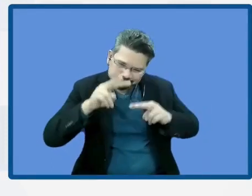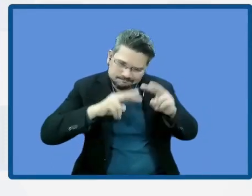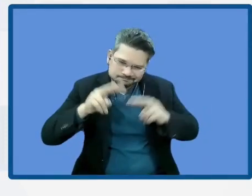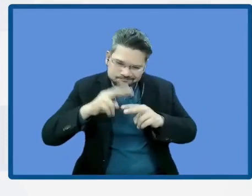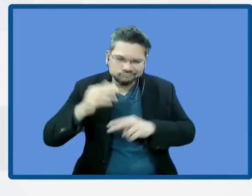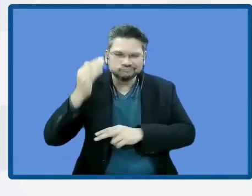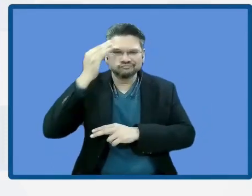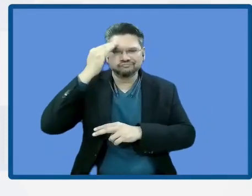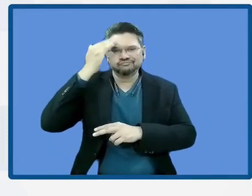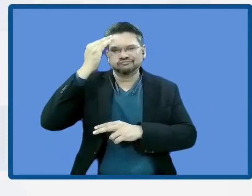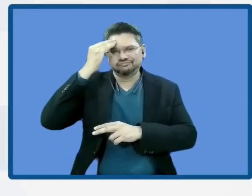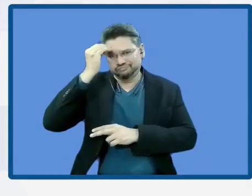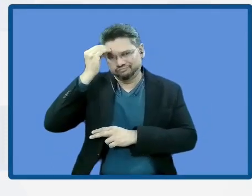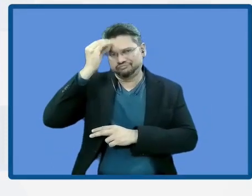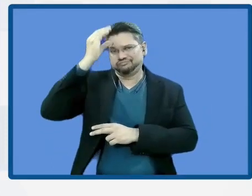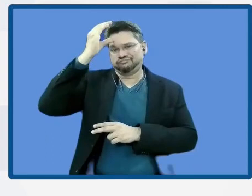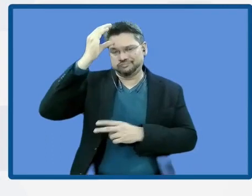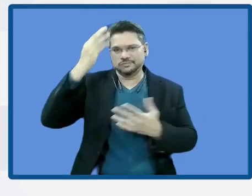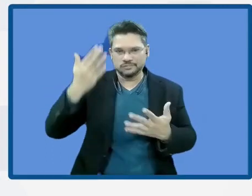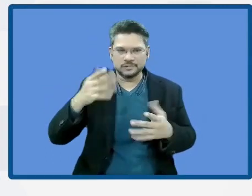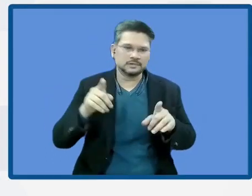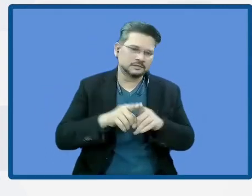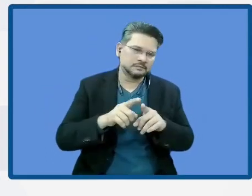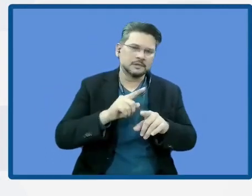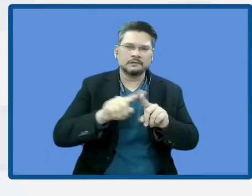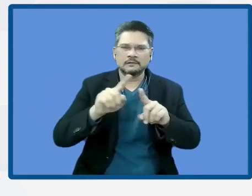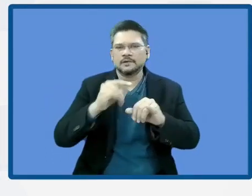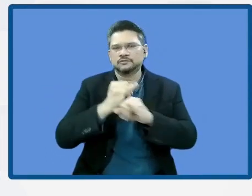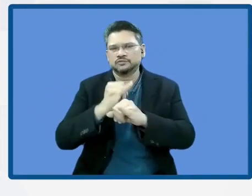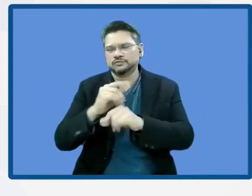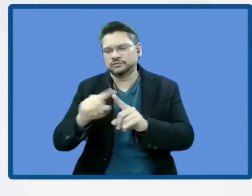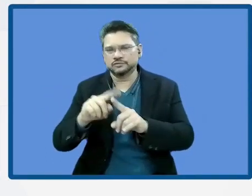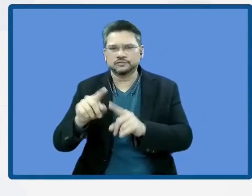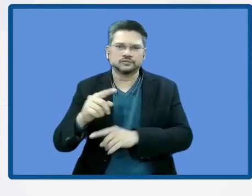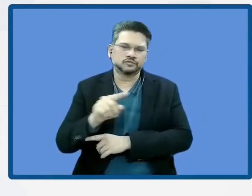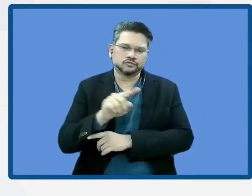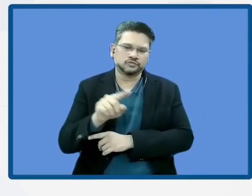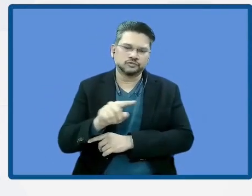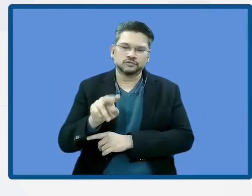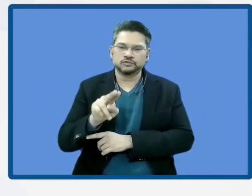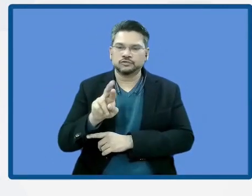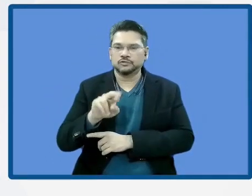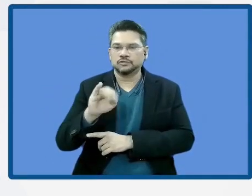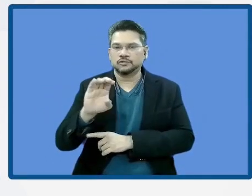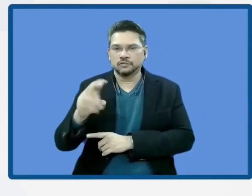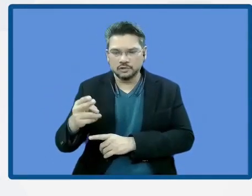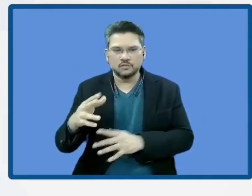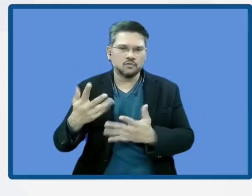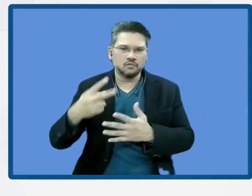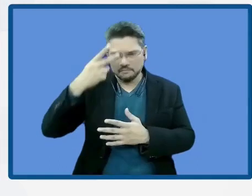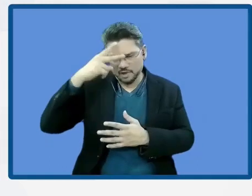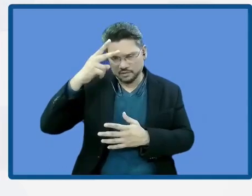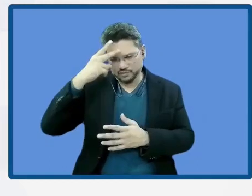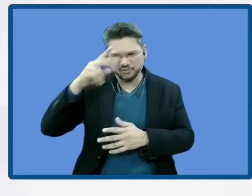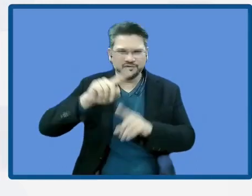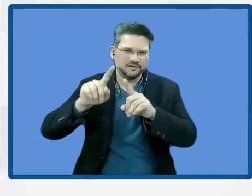institutions like Polytechnic schools in Zurich and institutions in Mexico, because they have early warning systems that are very developed